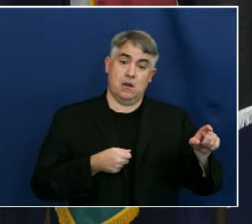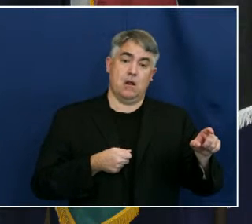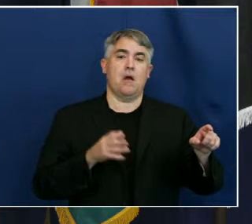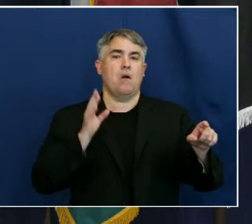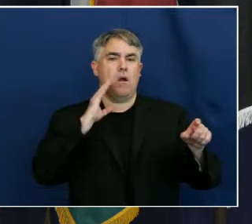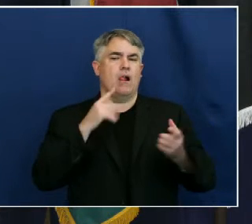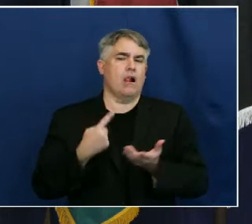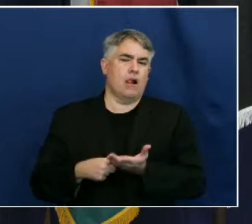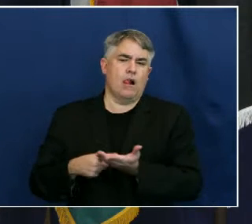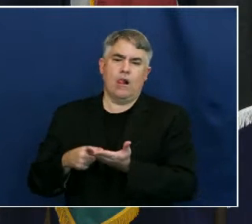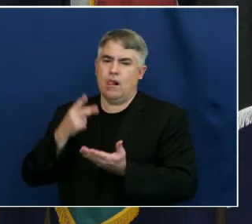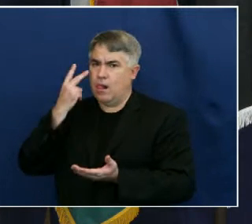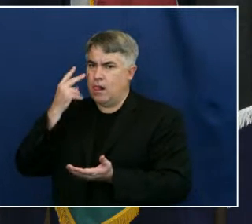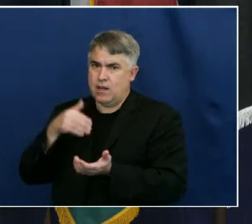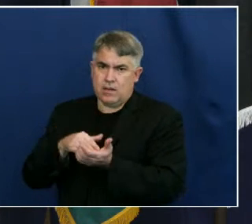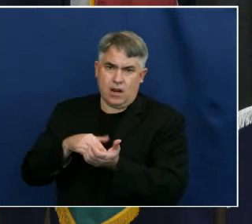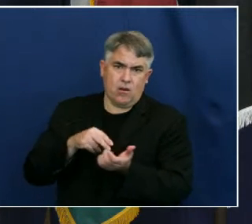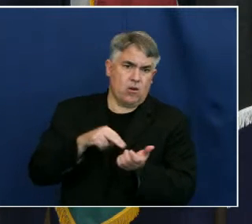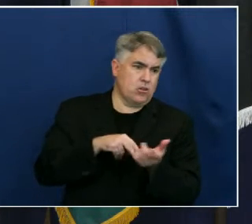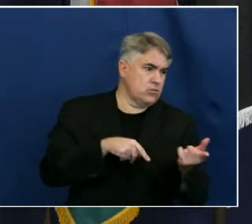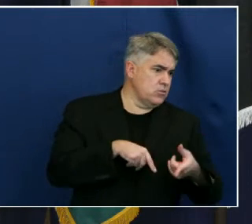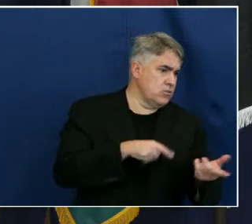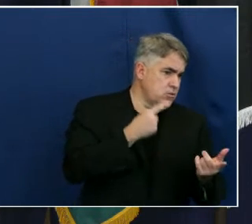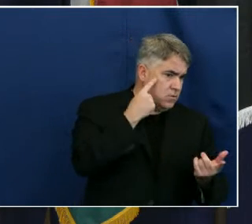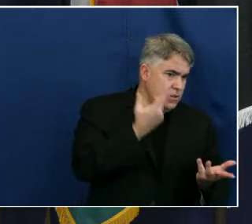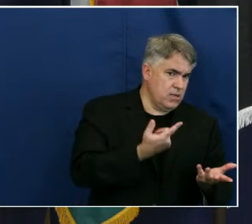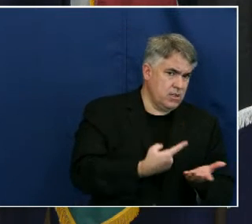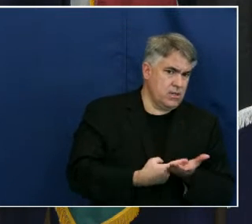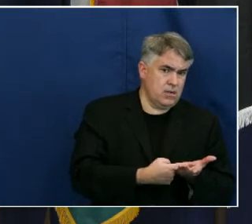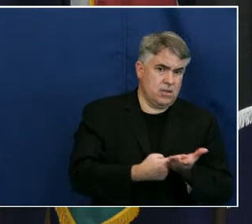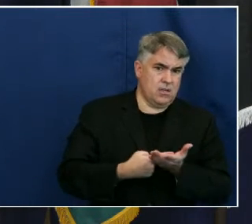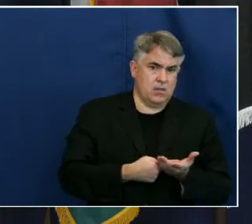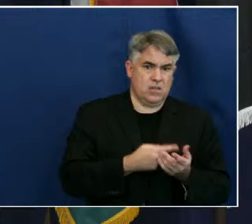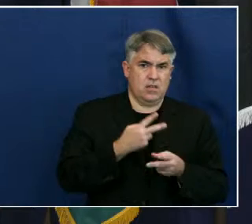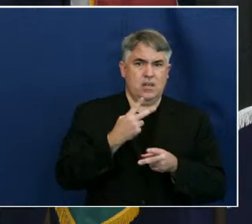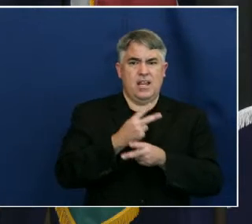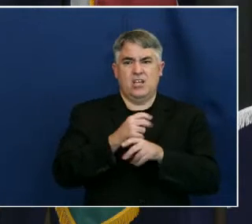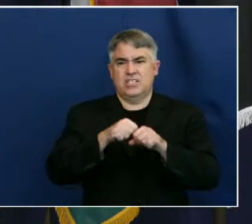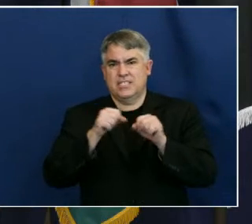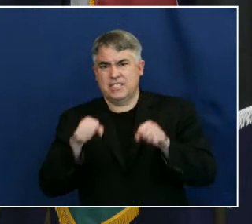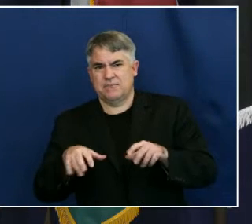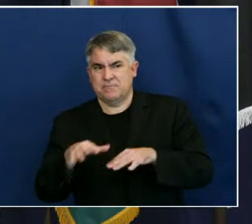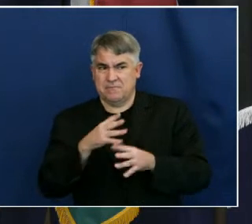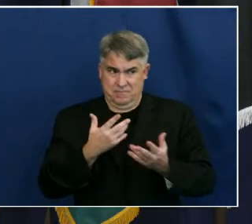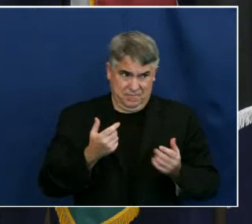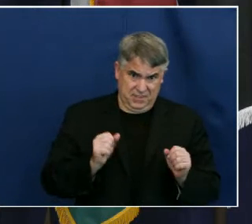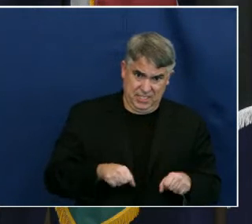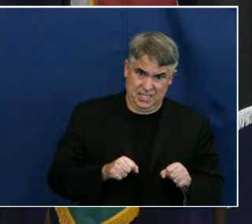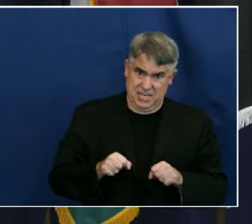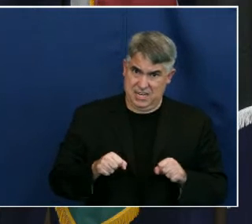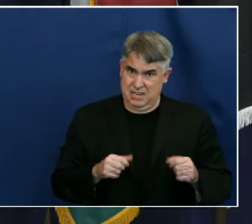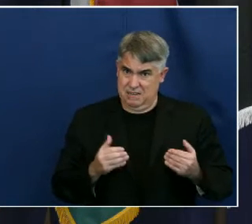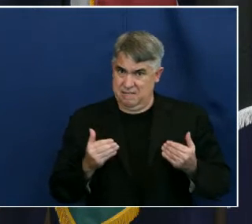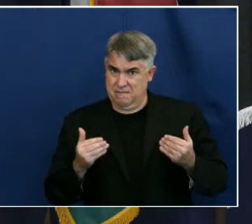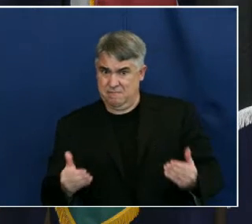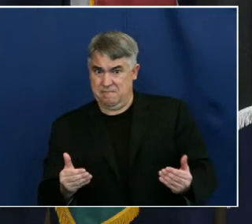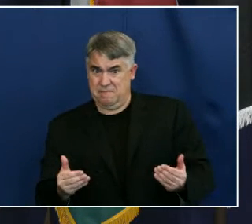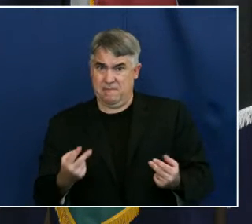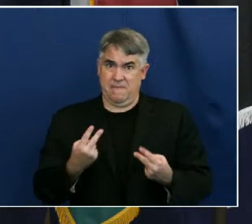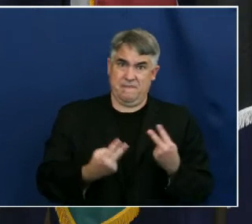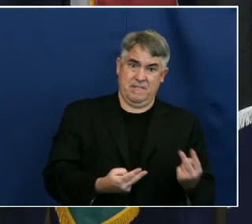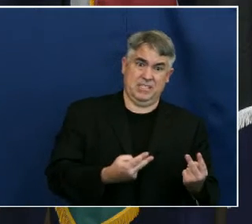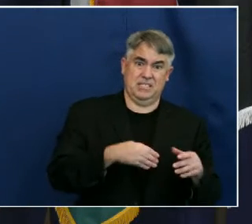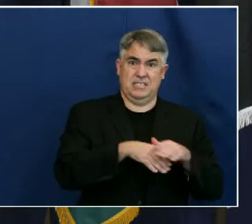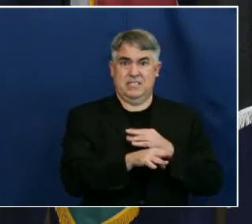our healthcare systems to determine if we will allow visitations again.